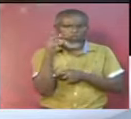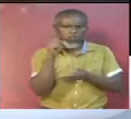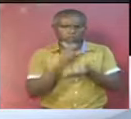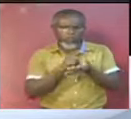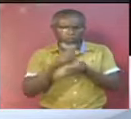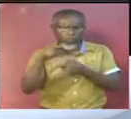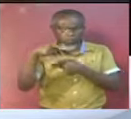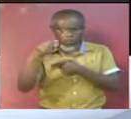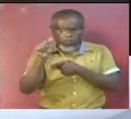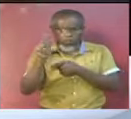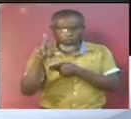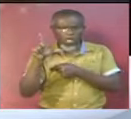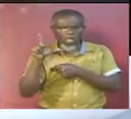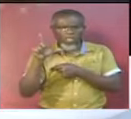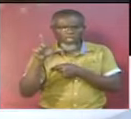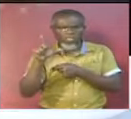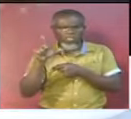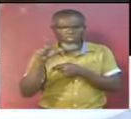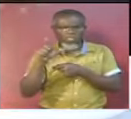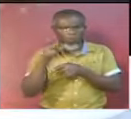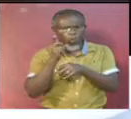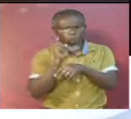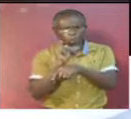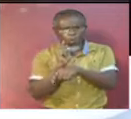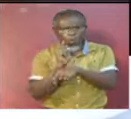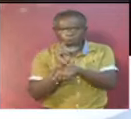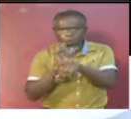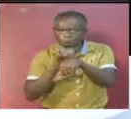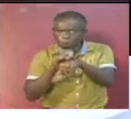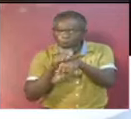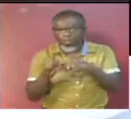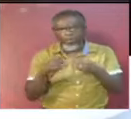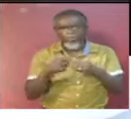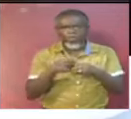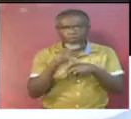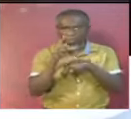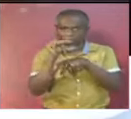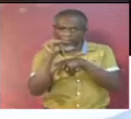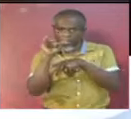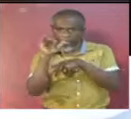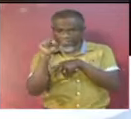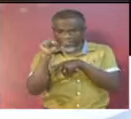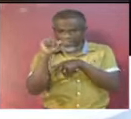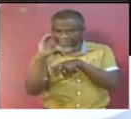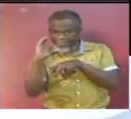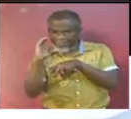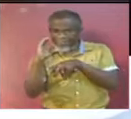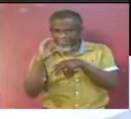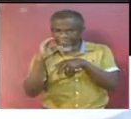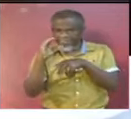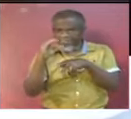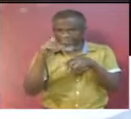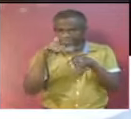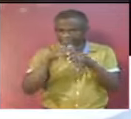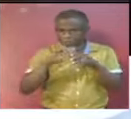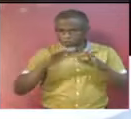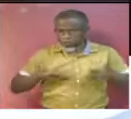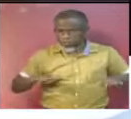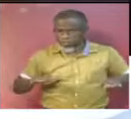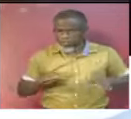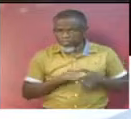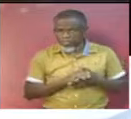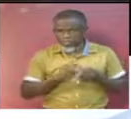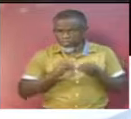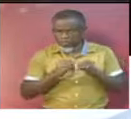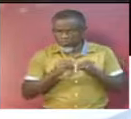MIS-C, multisystem inflammatory syndrome in children. On Monday, the number of recorded cases, I believe, was 40. I